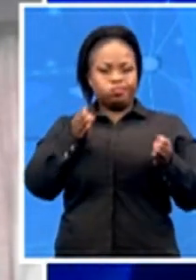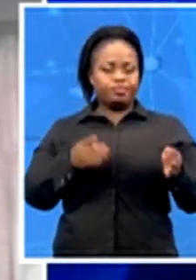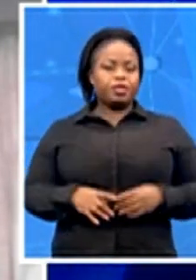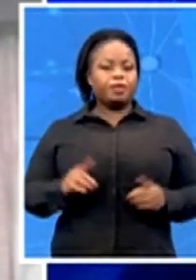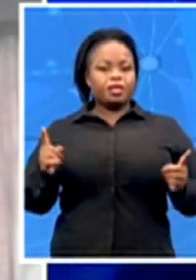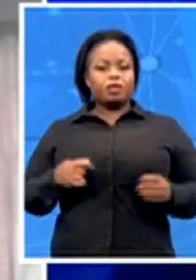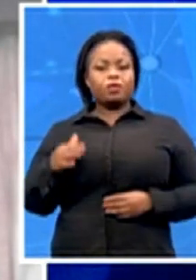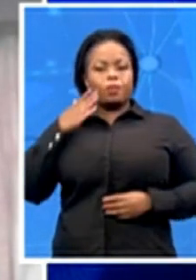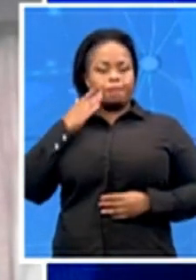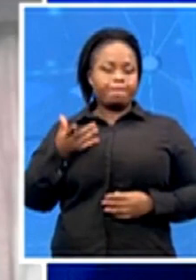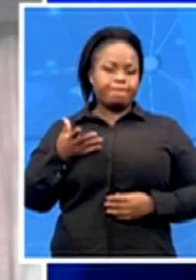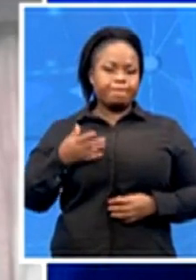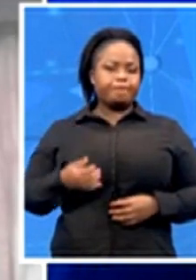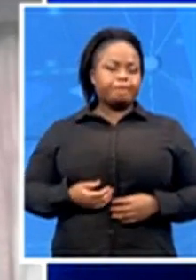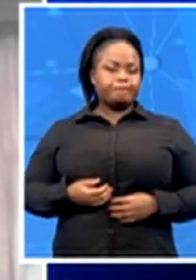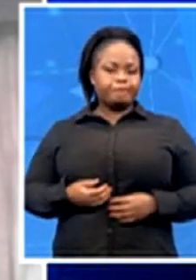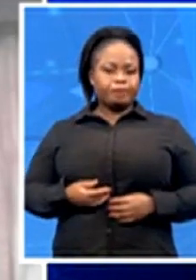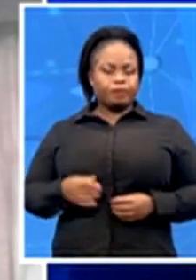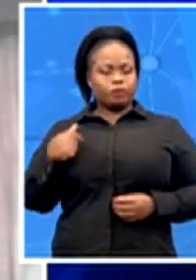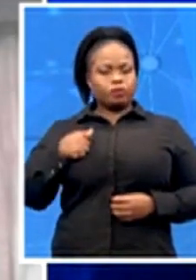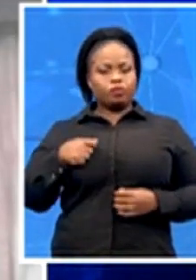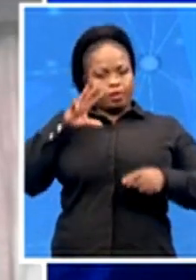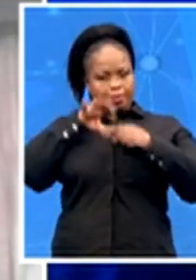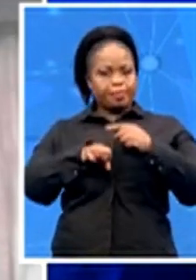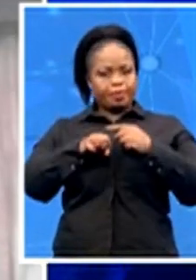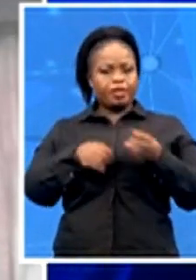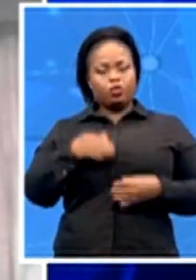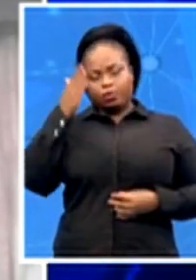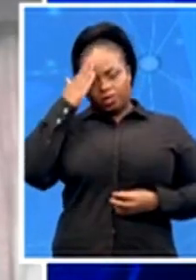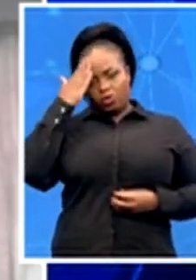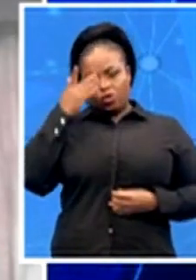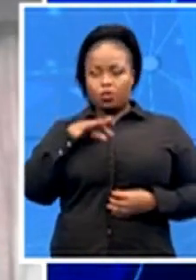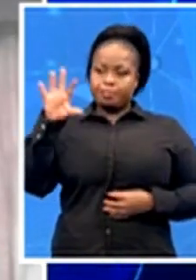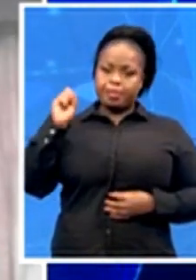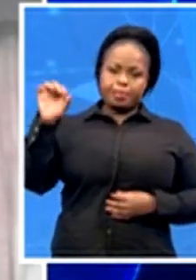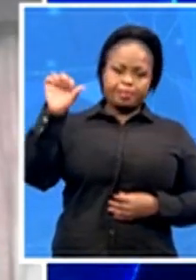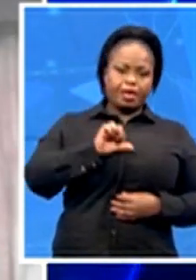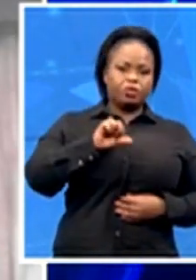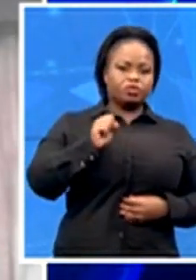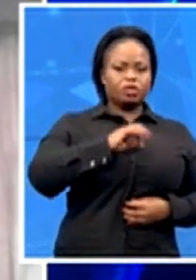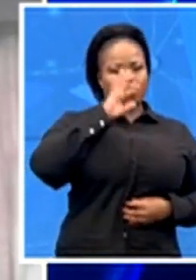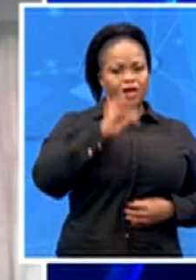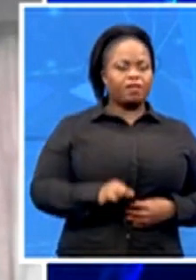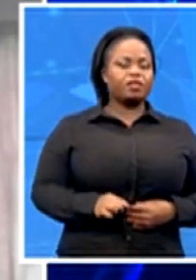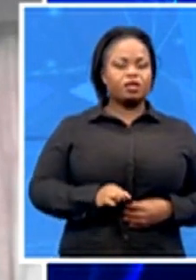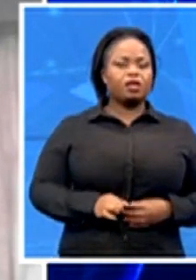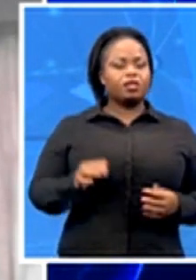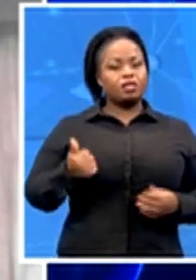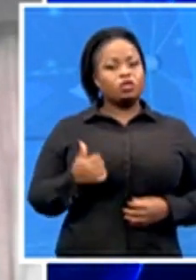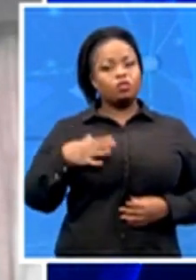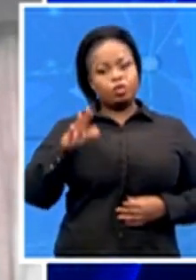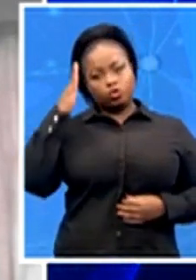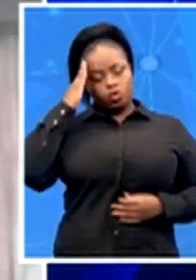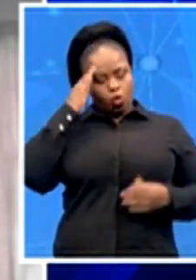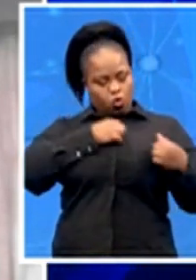and until they're actually extradited back into the country and fully disclose what assets, additionally to the ones that we know are owned